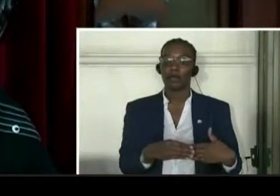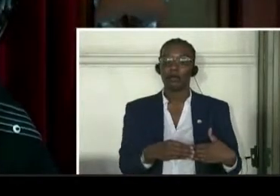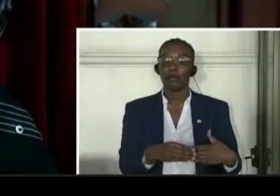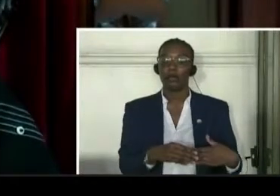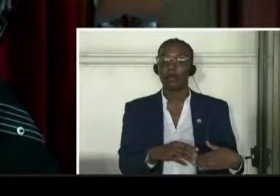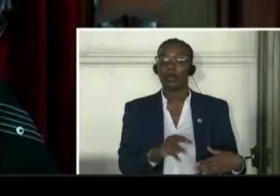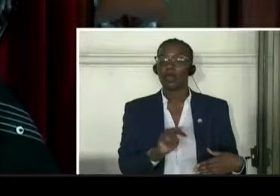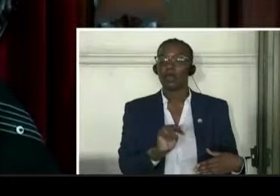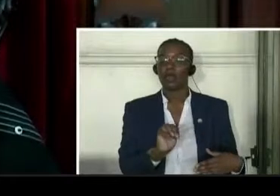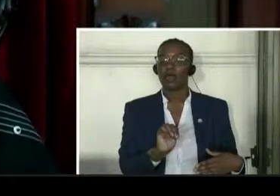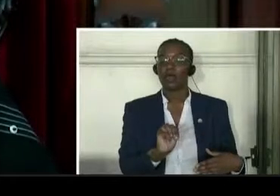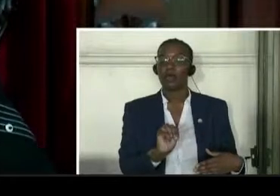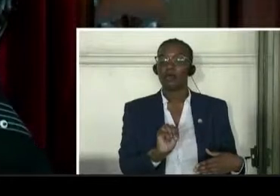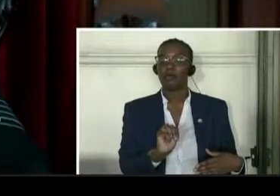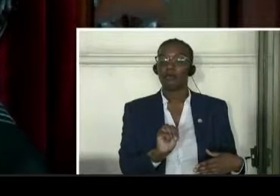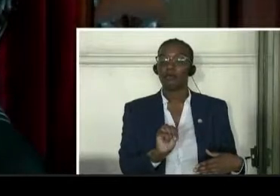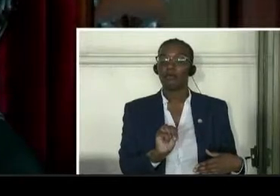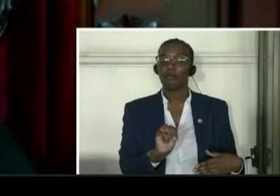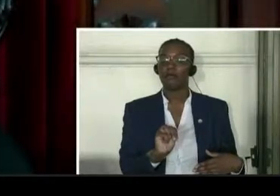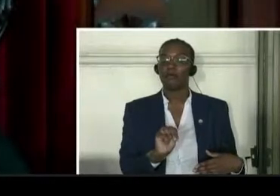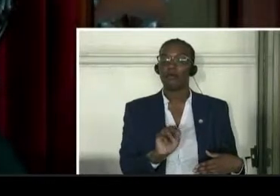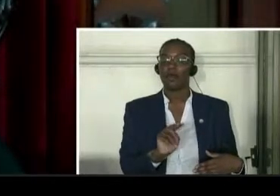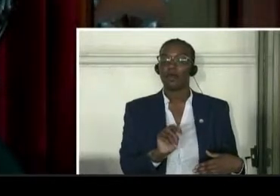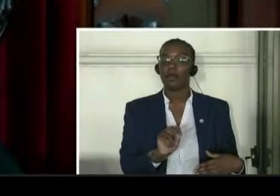Honourable Mne, for 12 minutes.